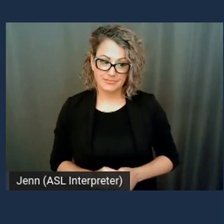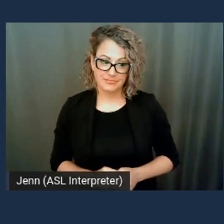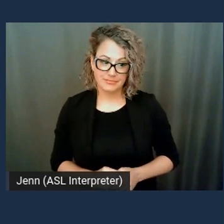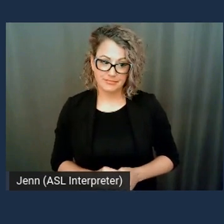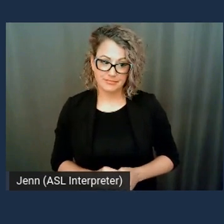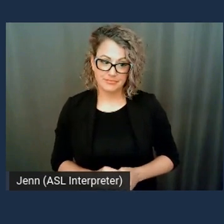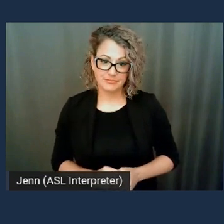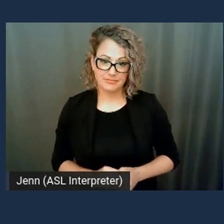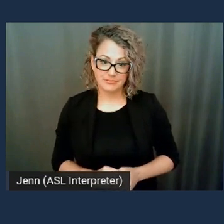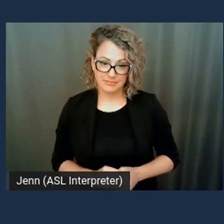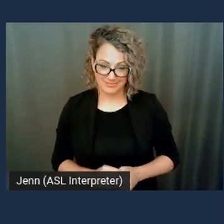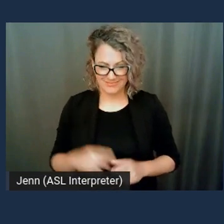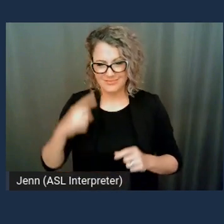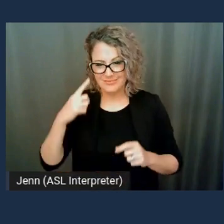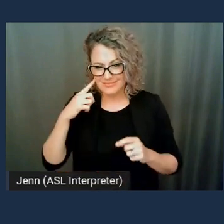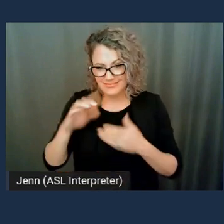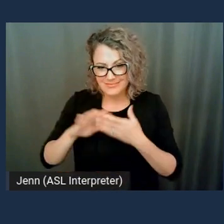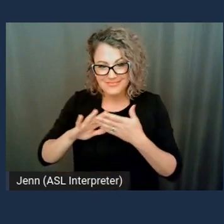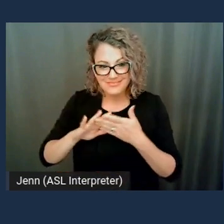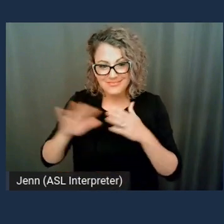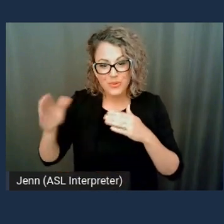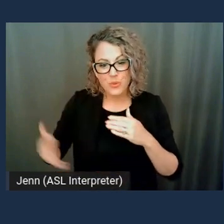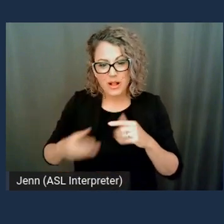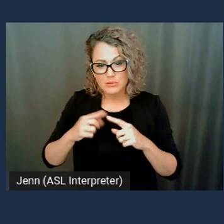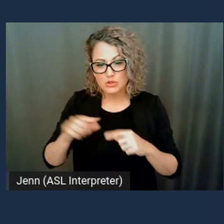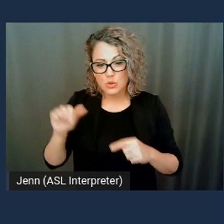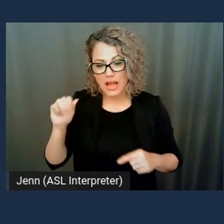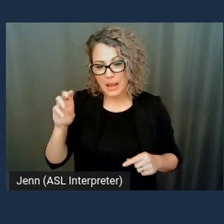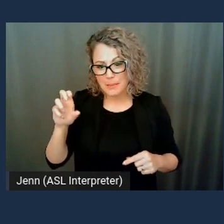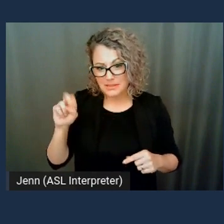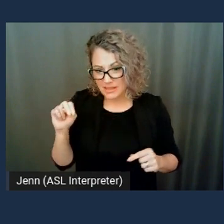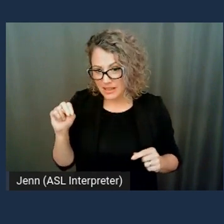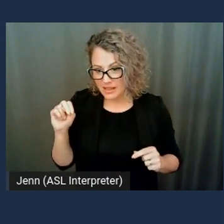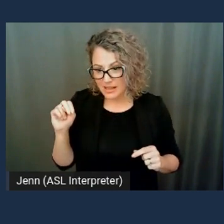Welcome to the Amazon Connect Voice ID demo.